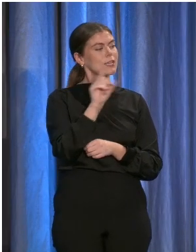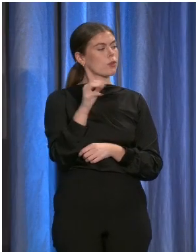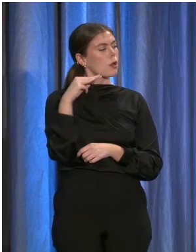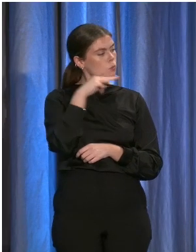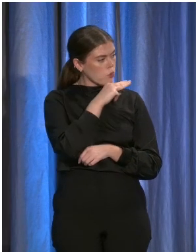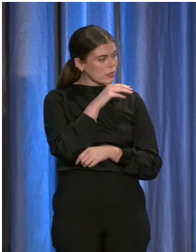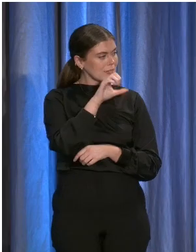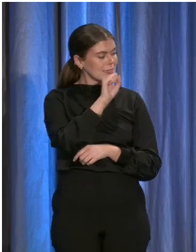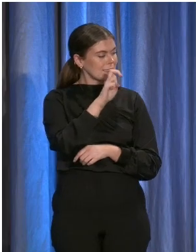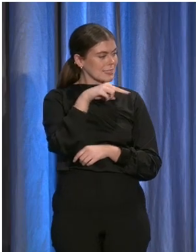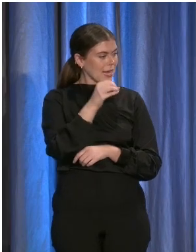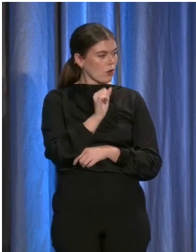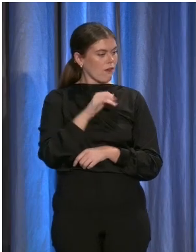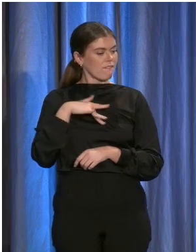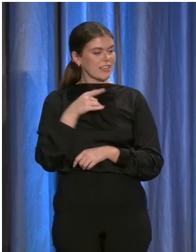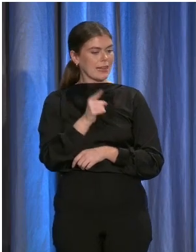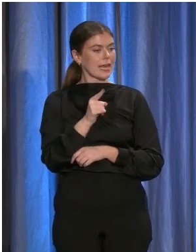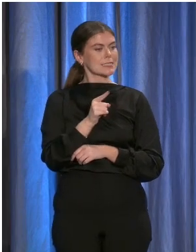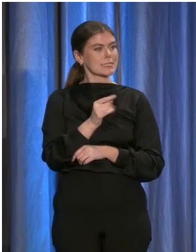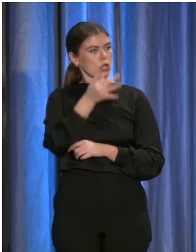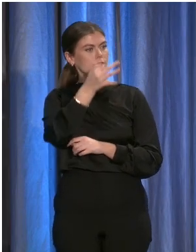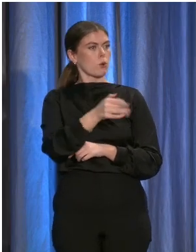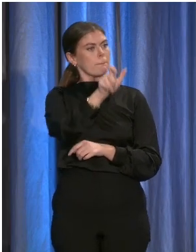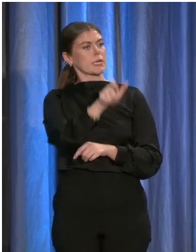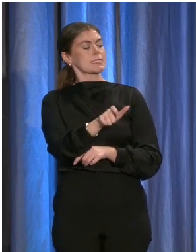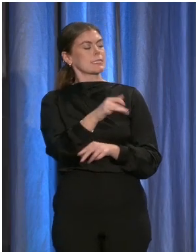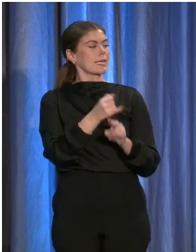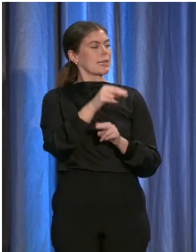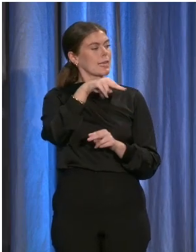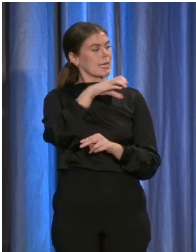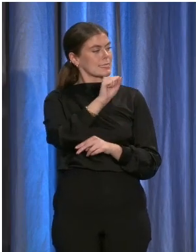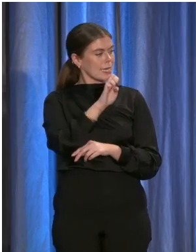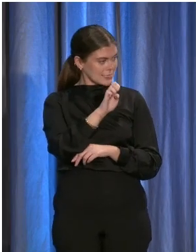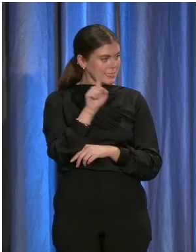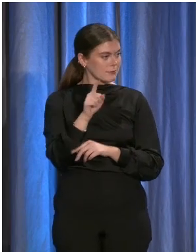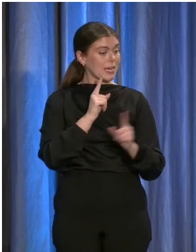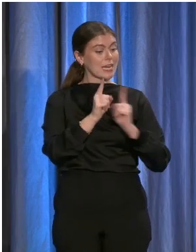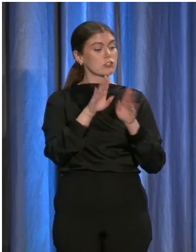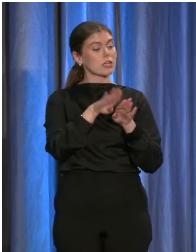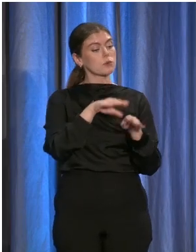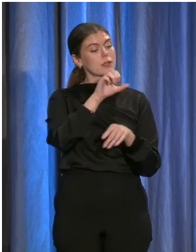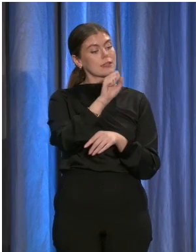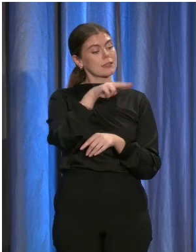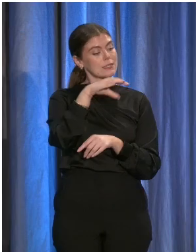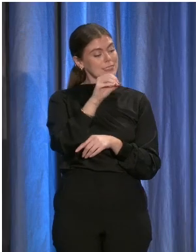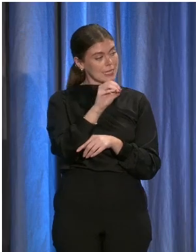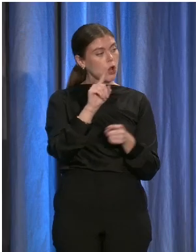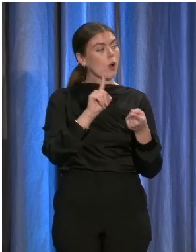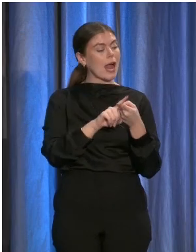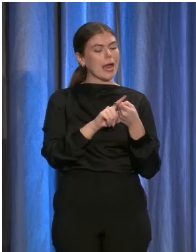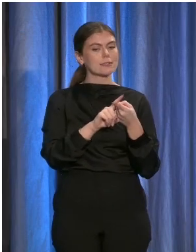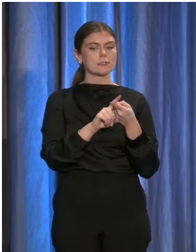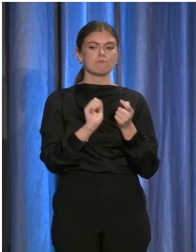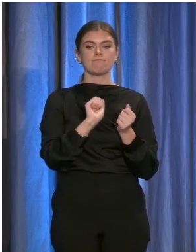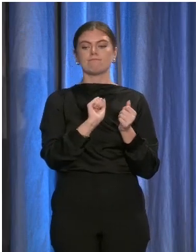considered as the face of the NCSE, and interactions with CNOs and the